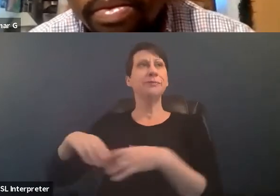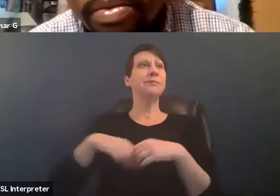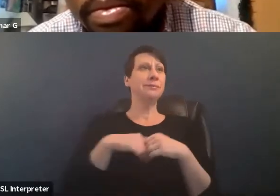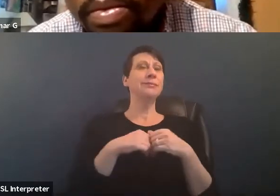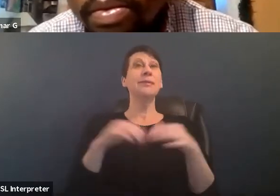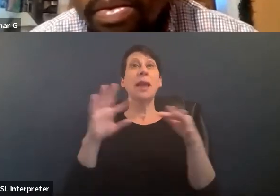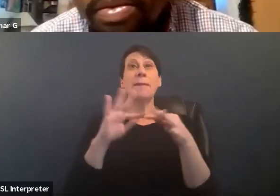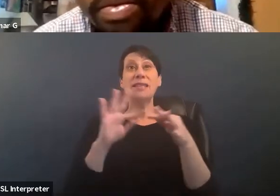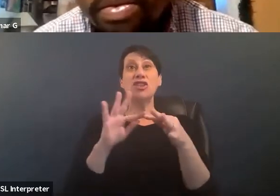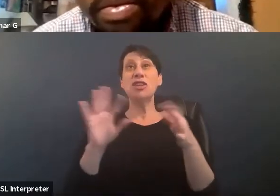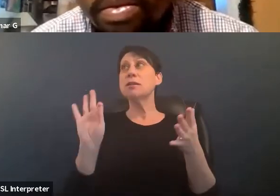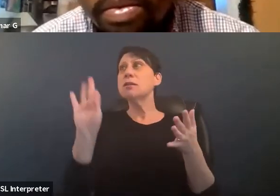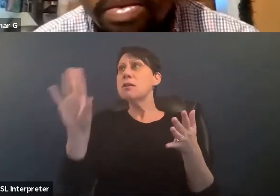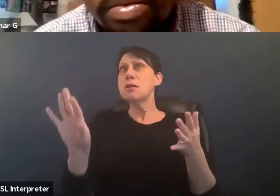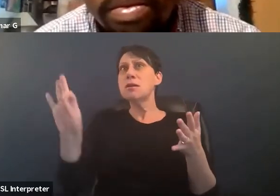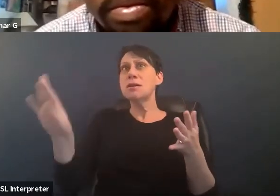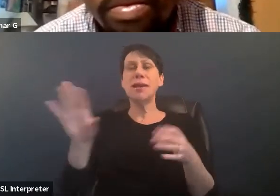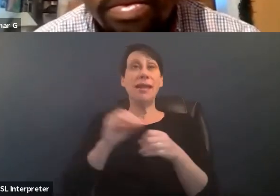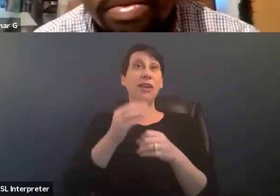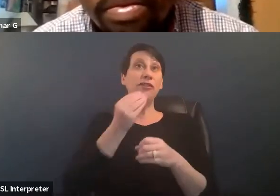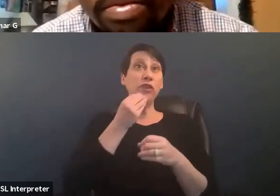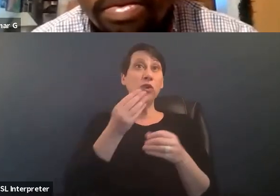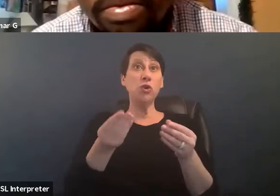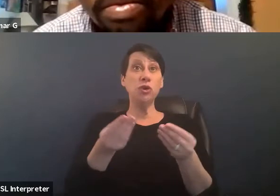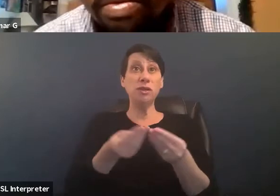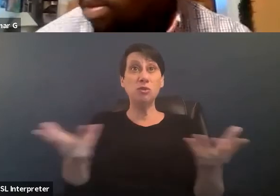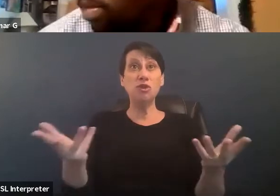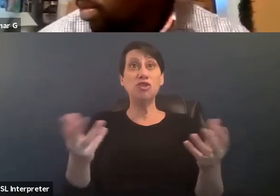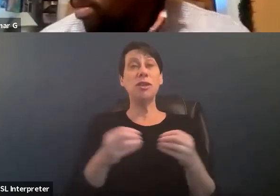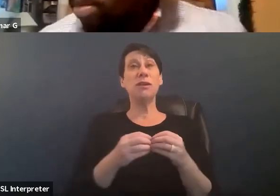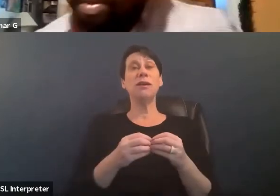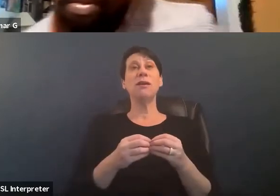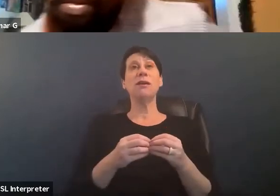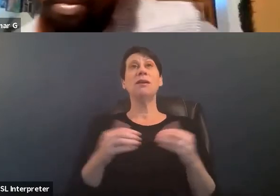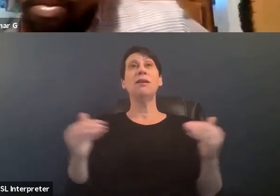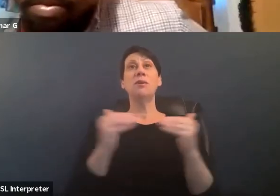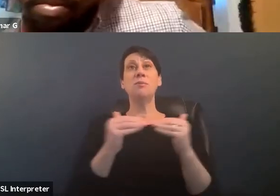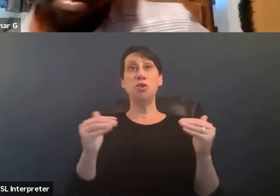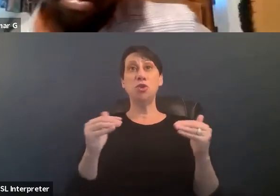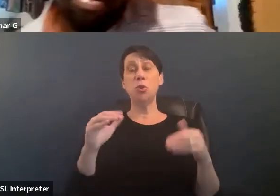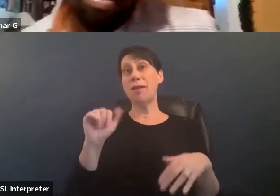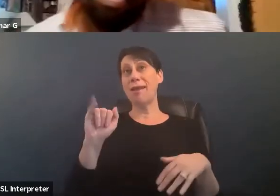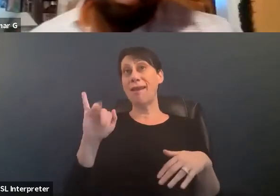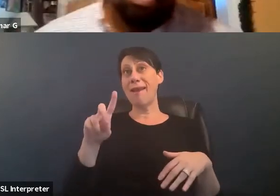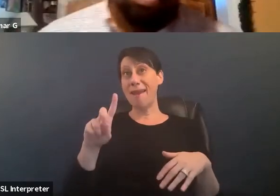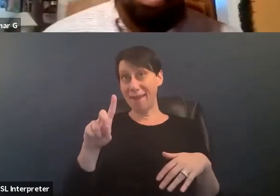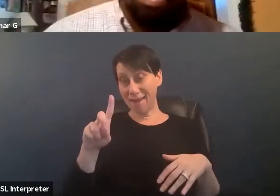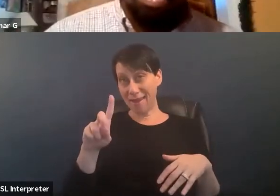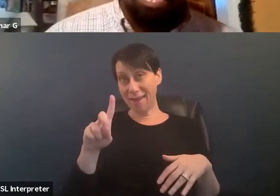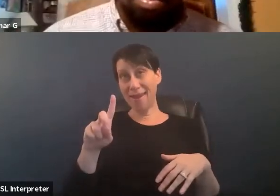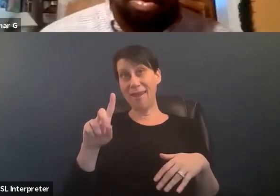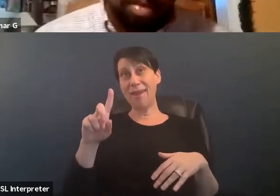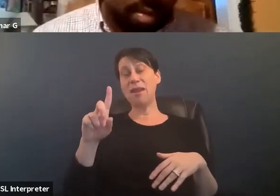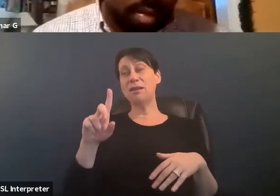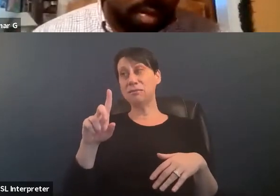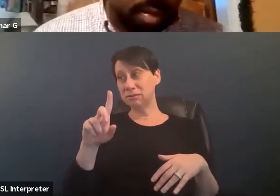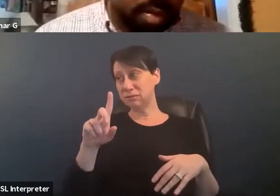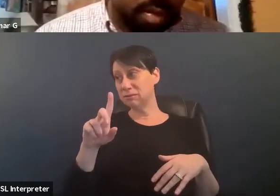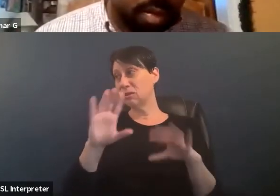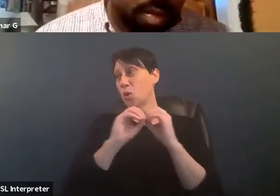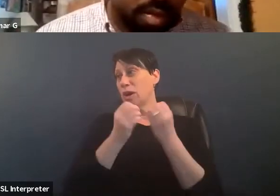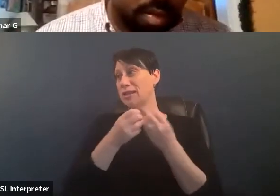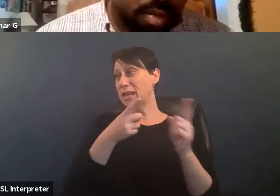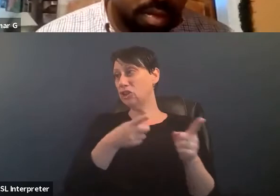messages out in food distributions, mutual aid efforts. We created a consent and COVID campaign on social